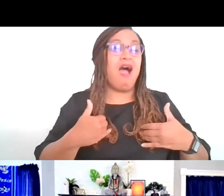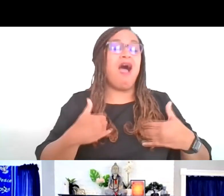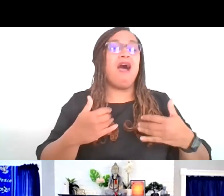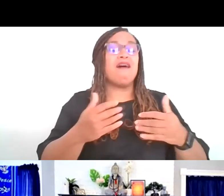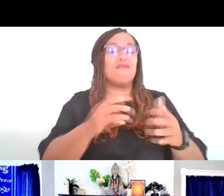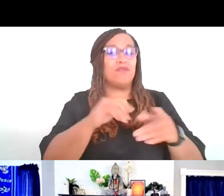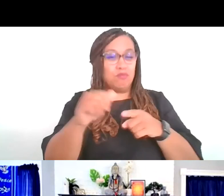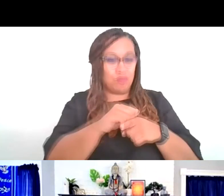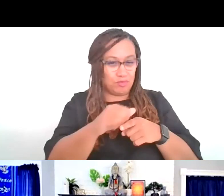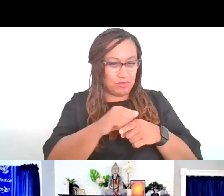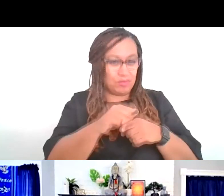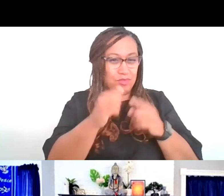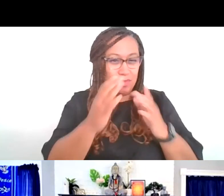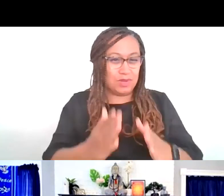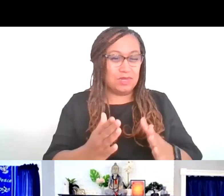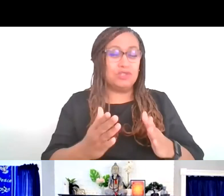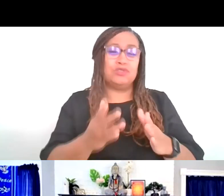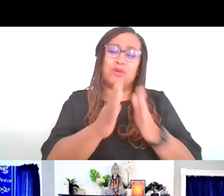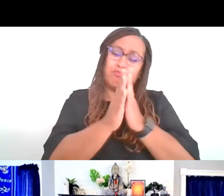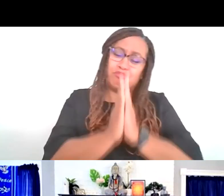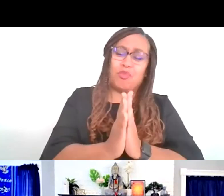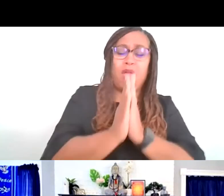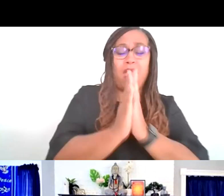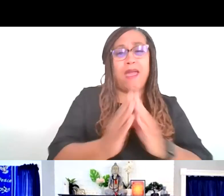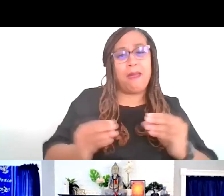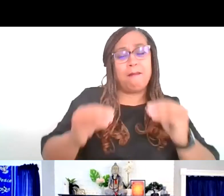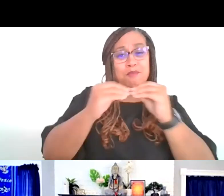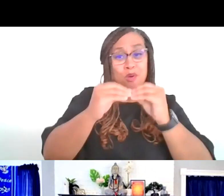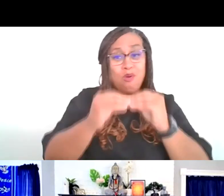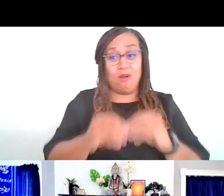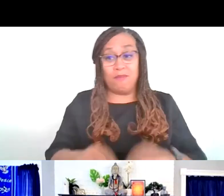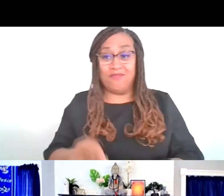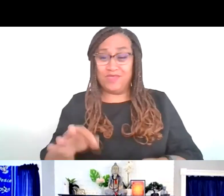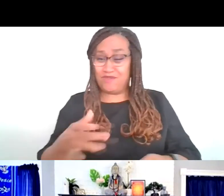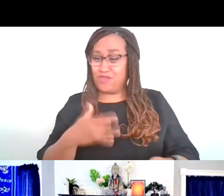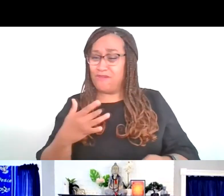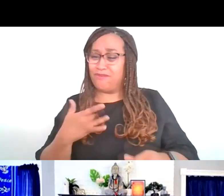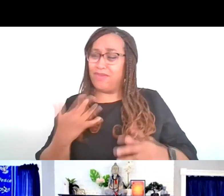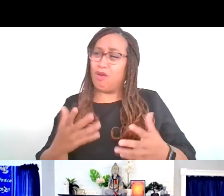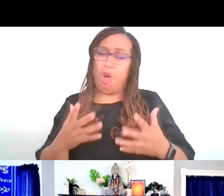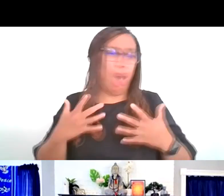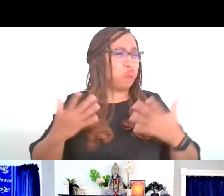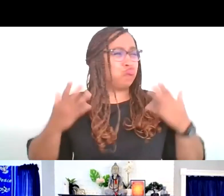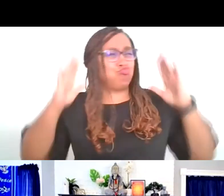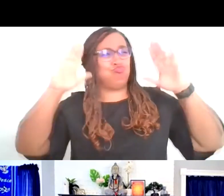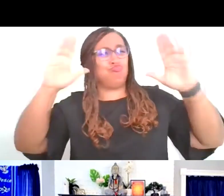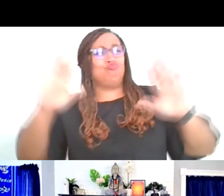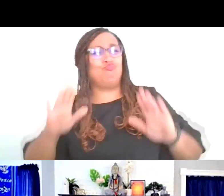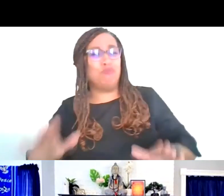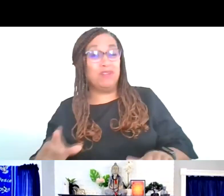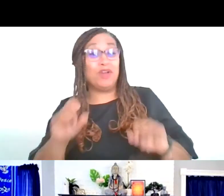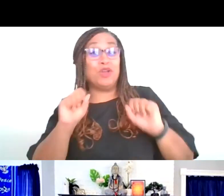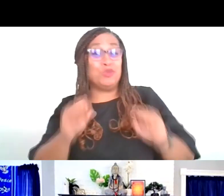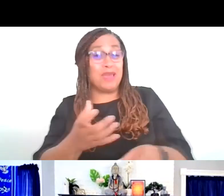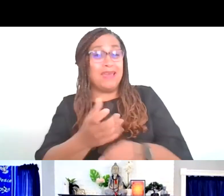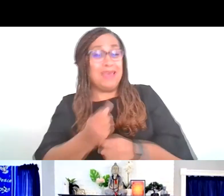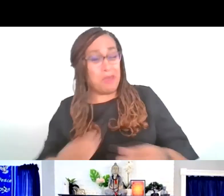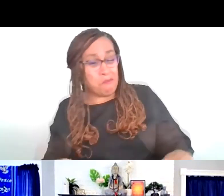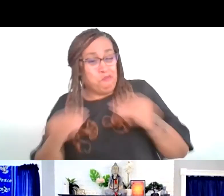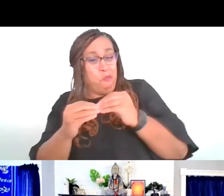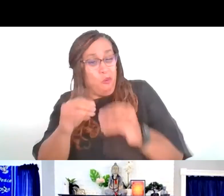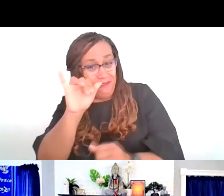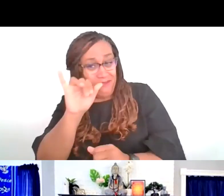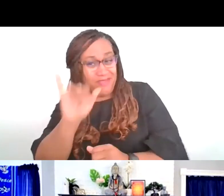ha. Or if you're already, I feel ha ha, then you could get ha ha ha ha. Like, you can